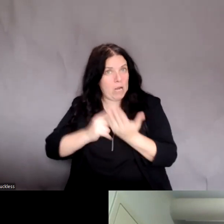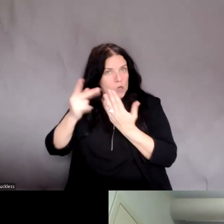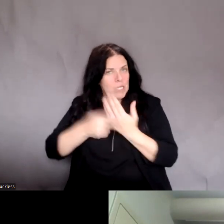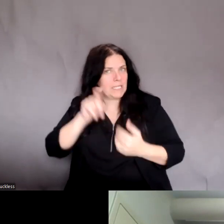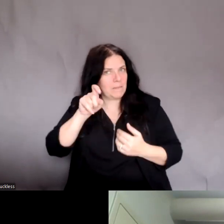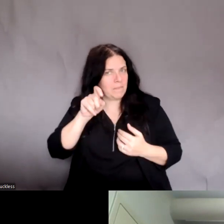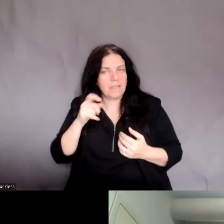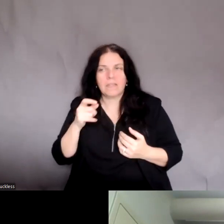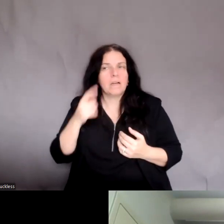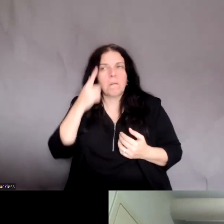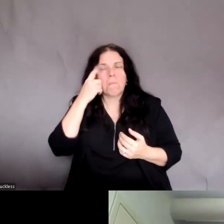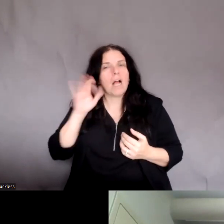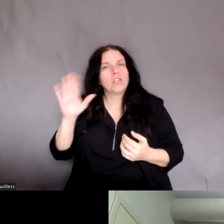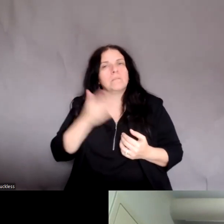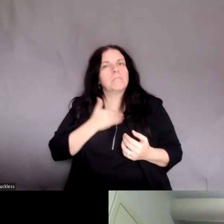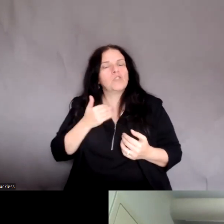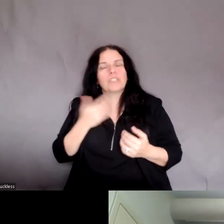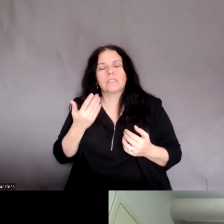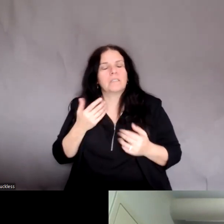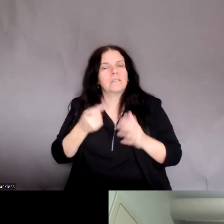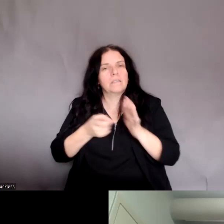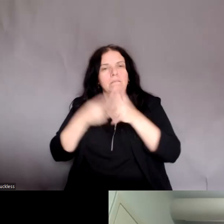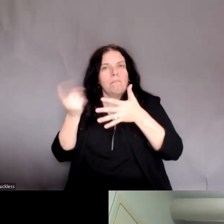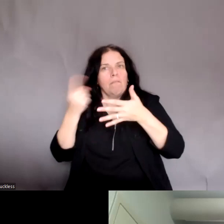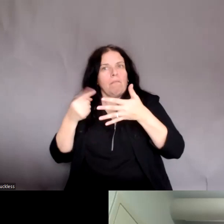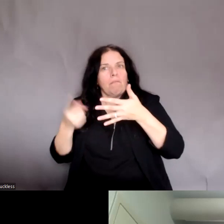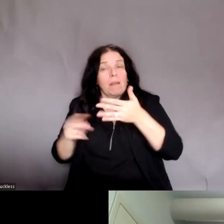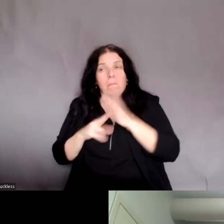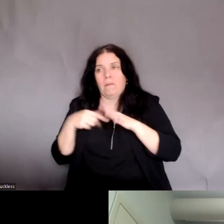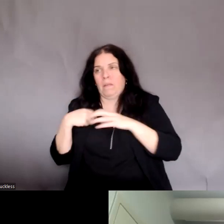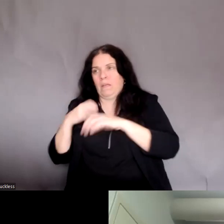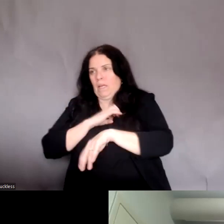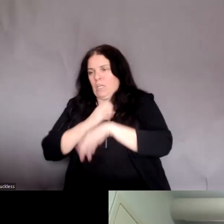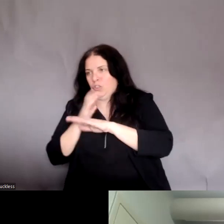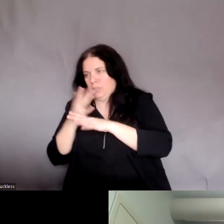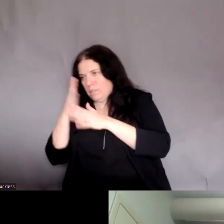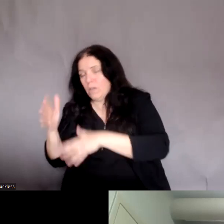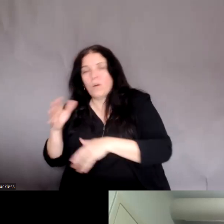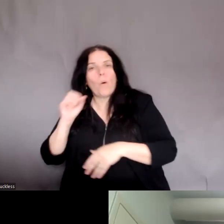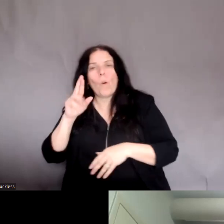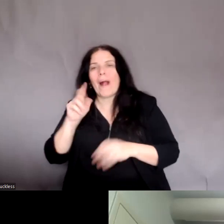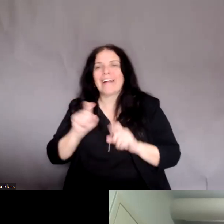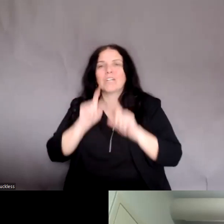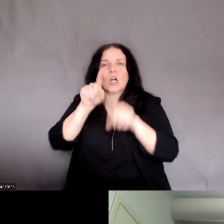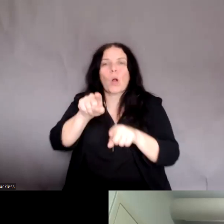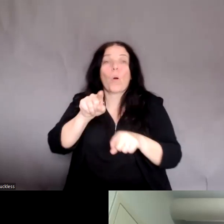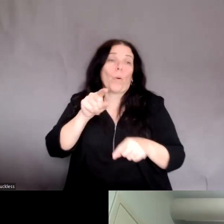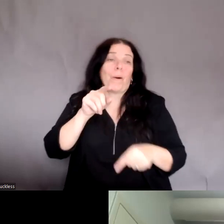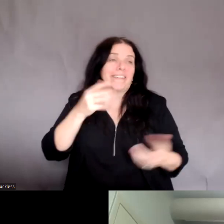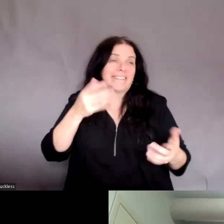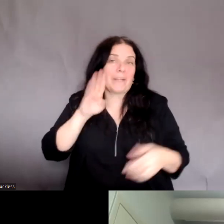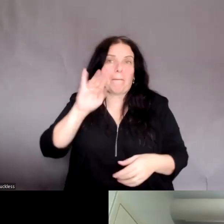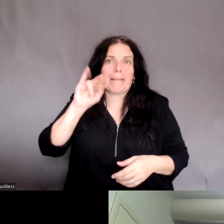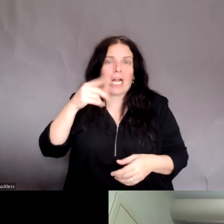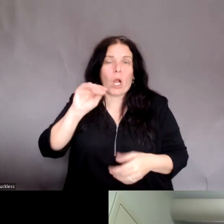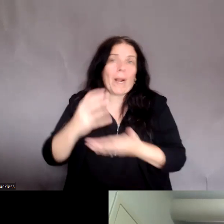that red tape that they put around it, or whether we'd have to get people walking the bingo halls so that we can get bingo money to pay for it, right?